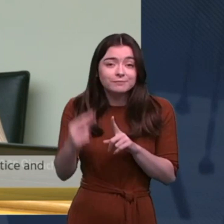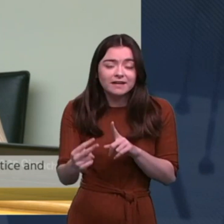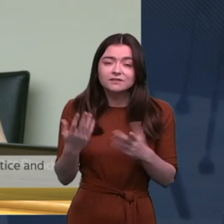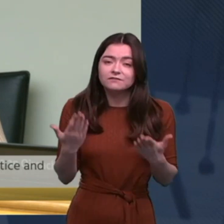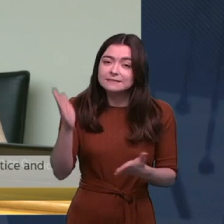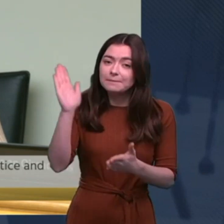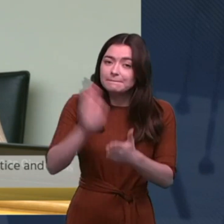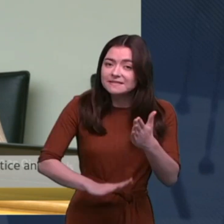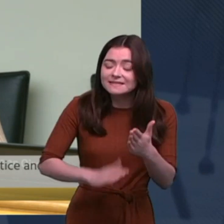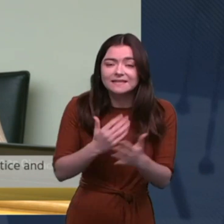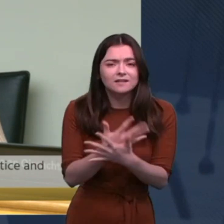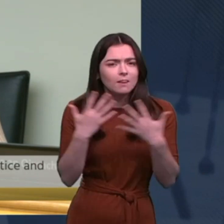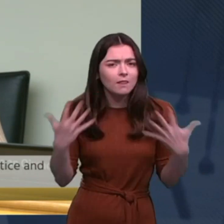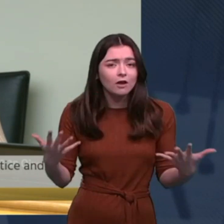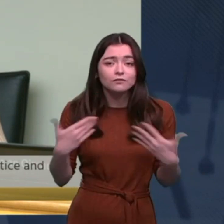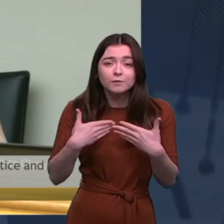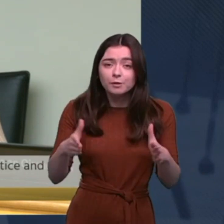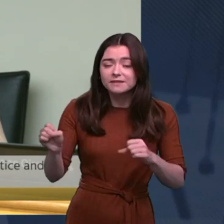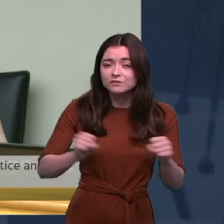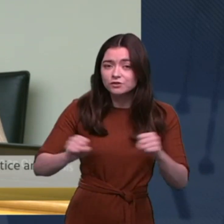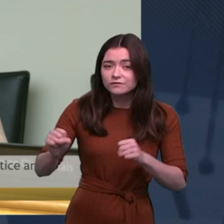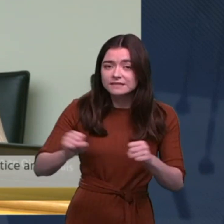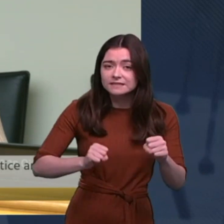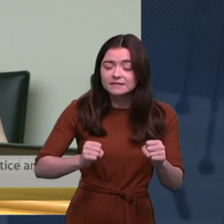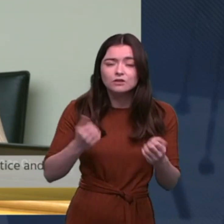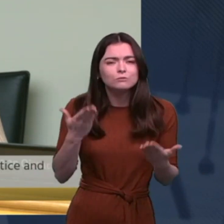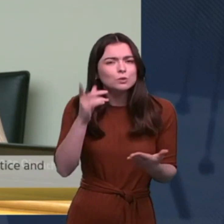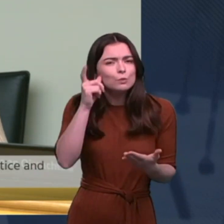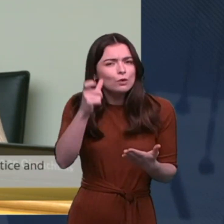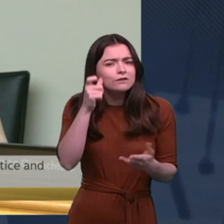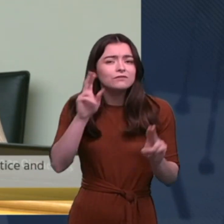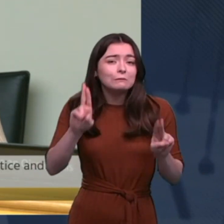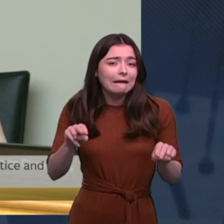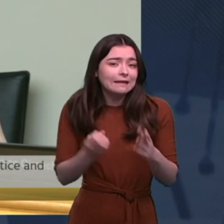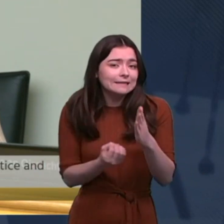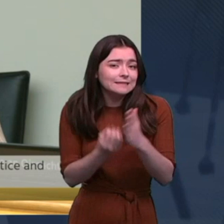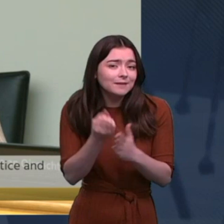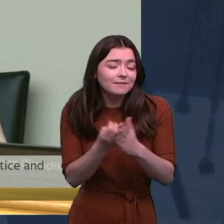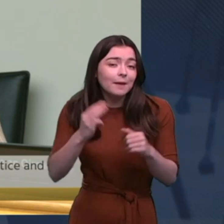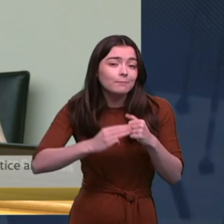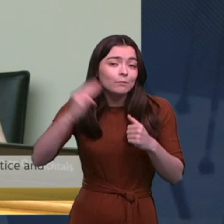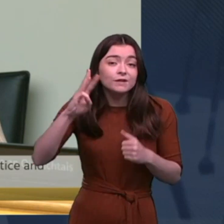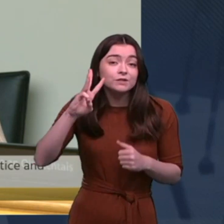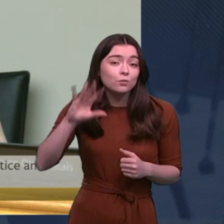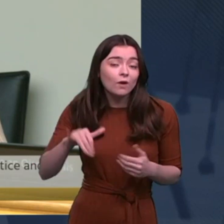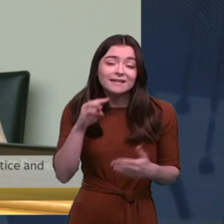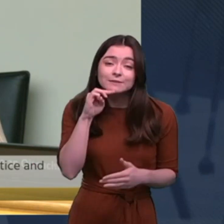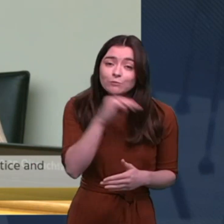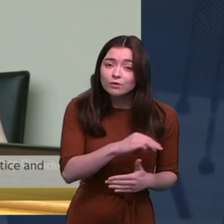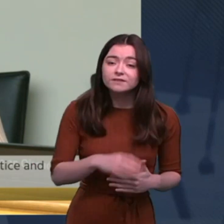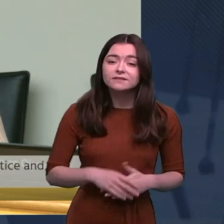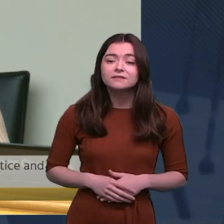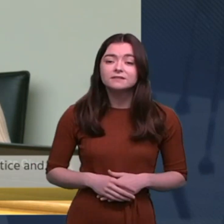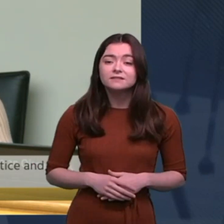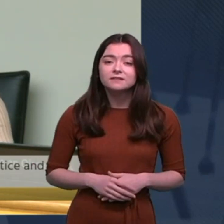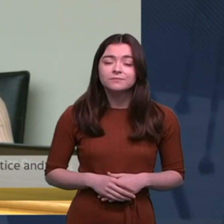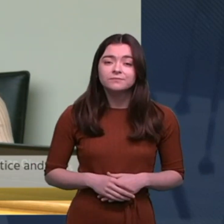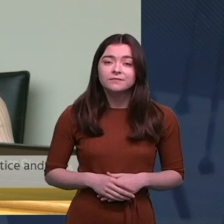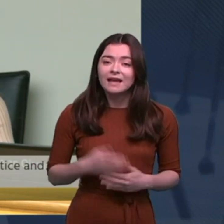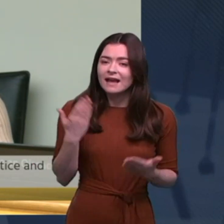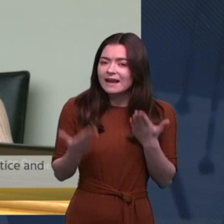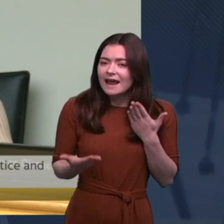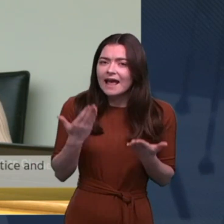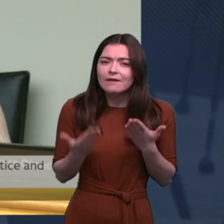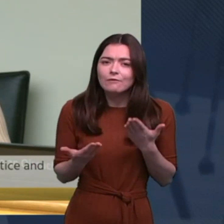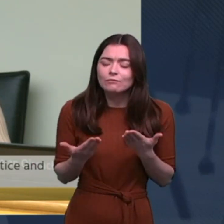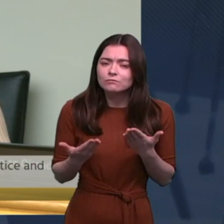is missing in kind of many of the public services. So I just wonder if you could elaborate on why it's important and how it kind of